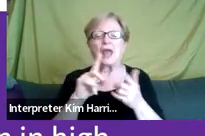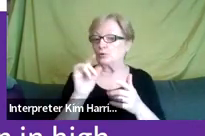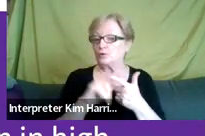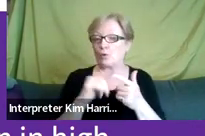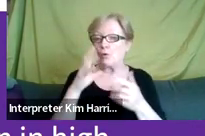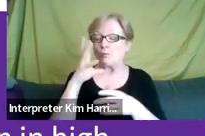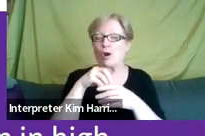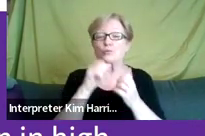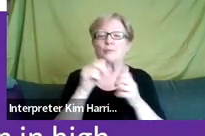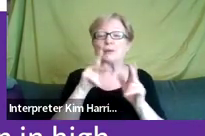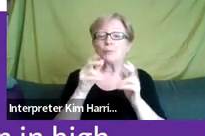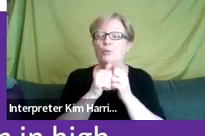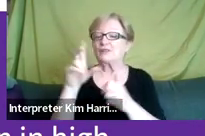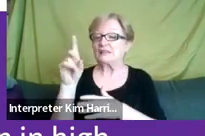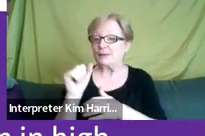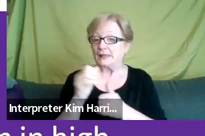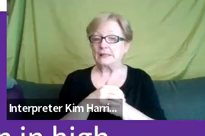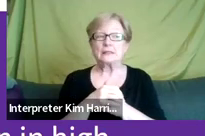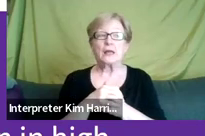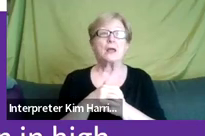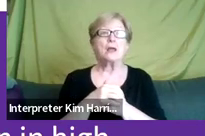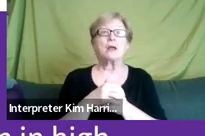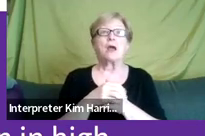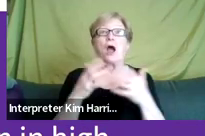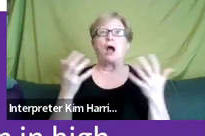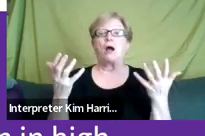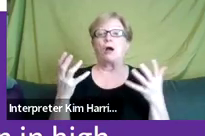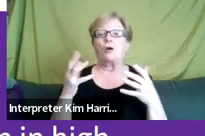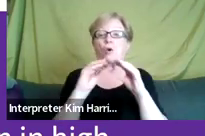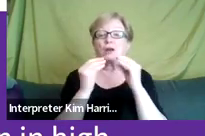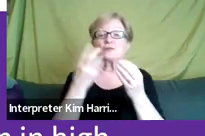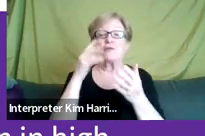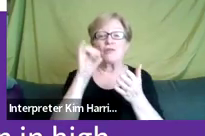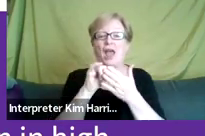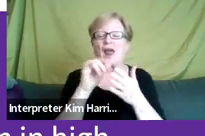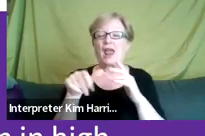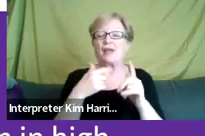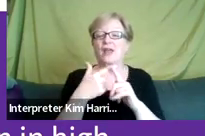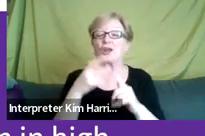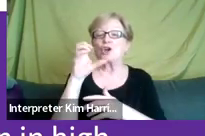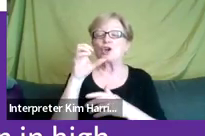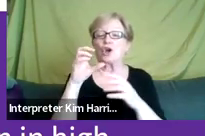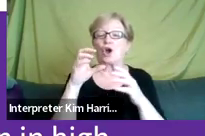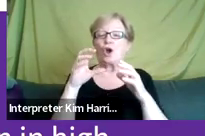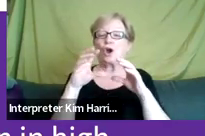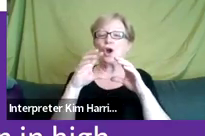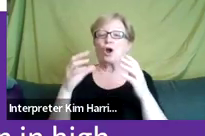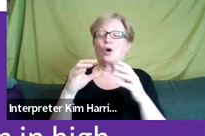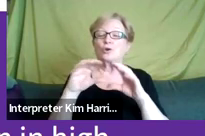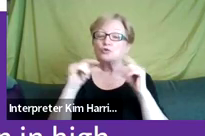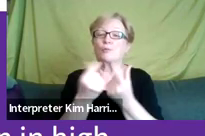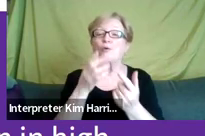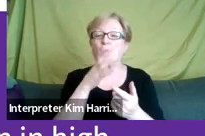for Persons with Disabilities. And I joined a sorority that was very community service-based, and I